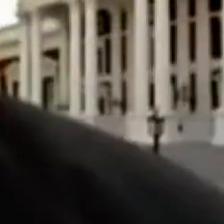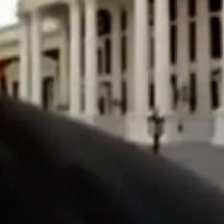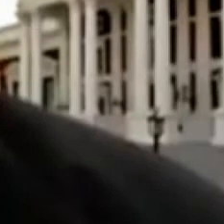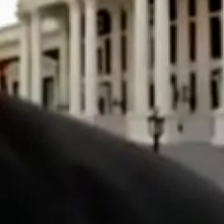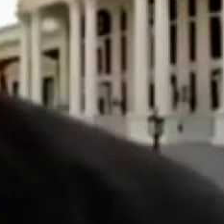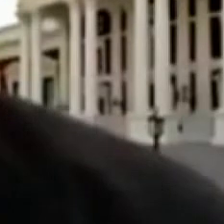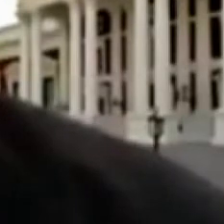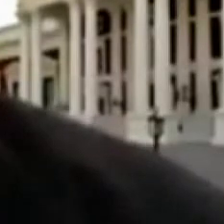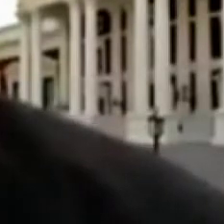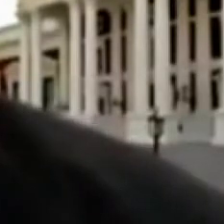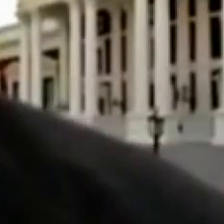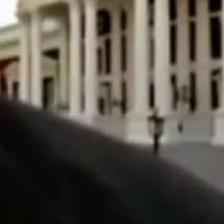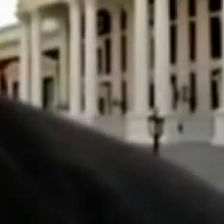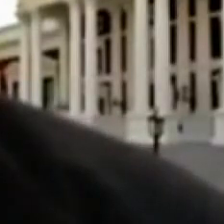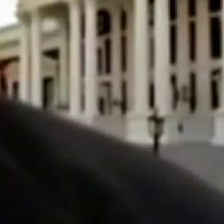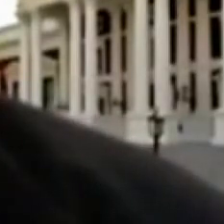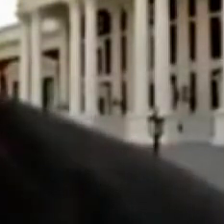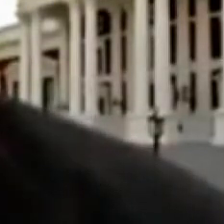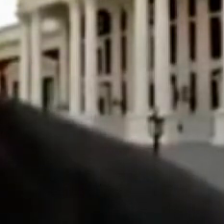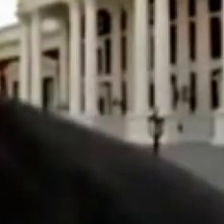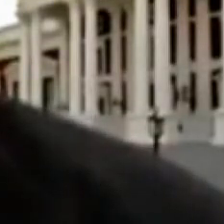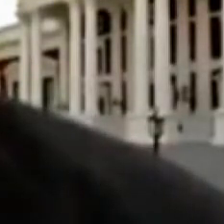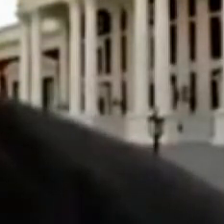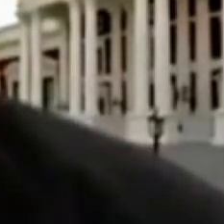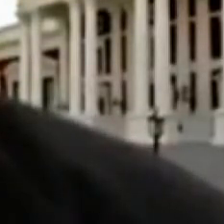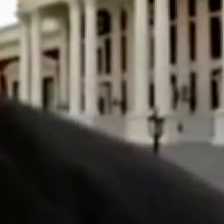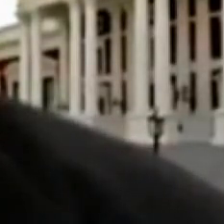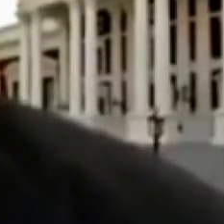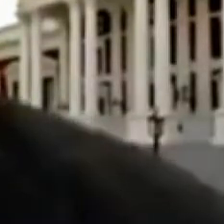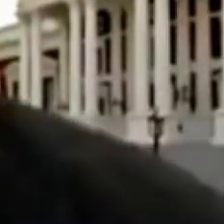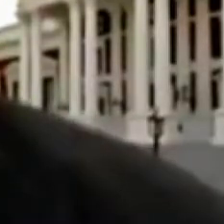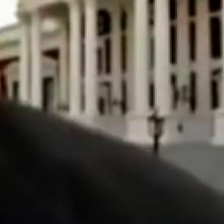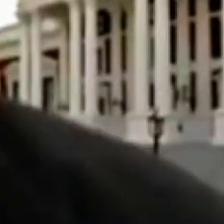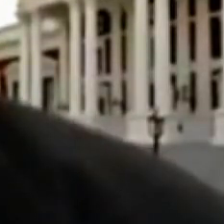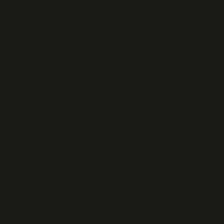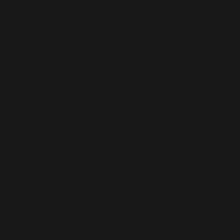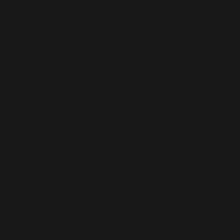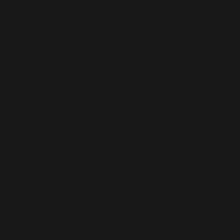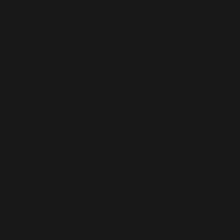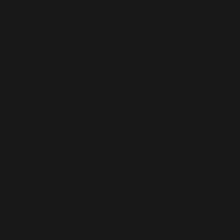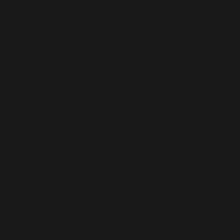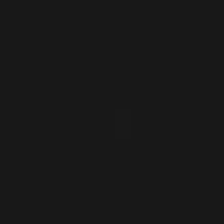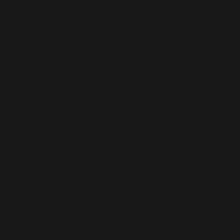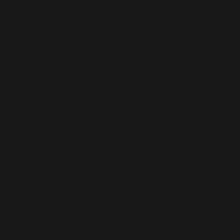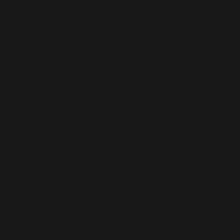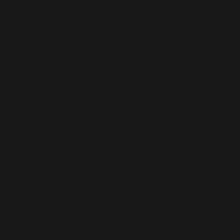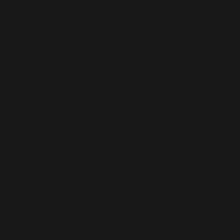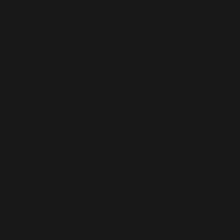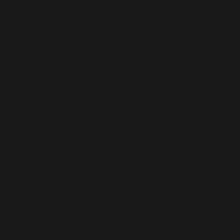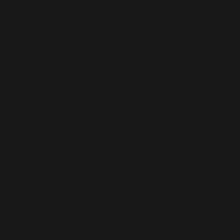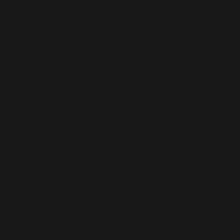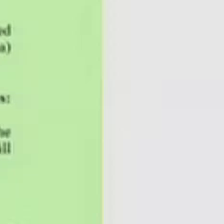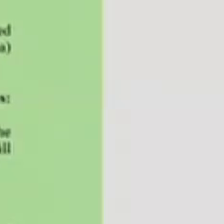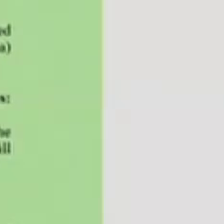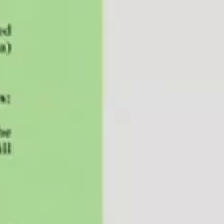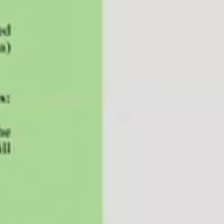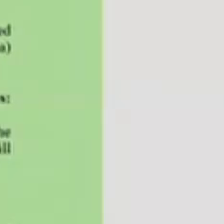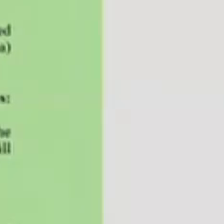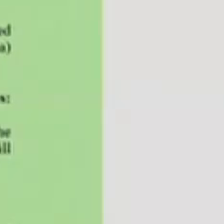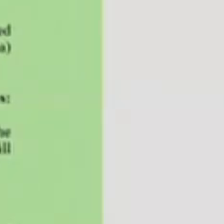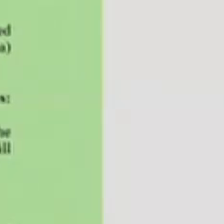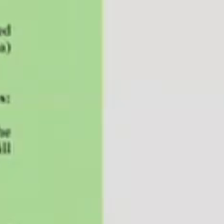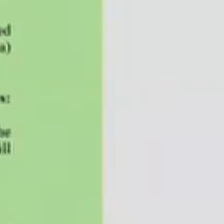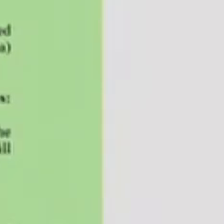Thank you, Minister. The next question is 580, is asked by Honorable Yako to the Minister